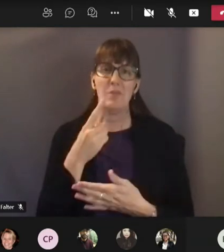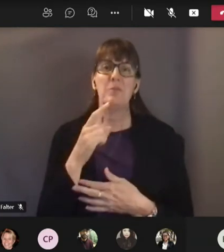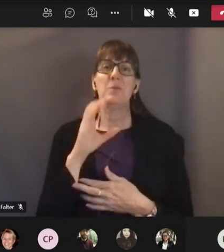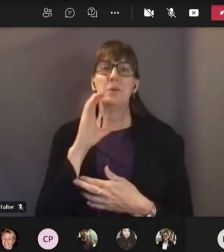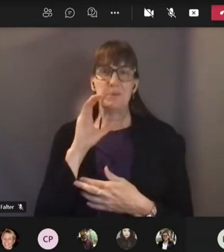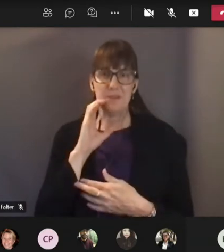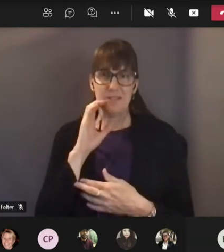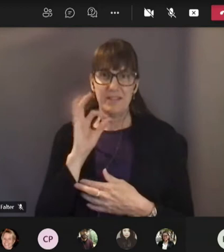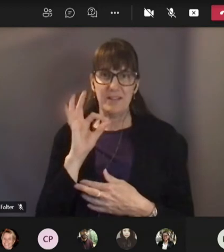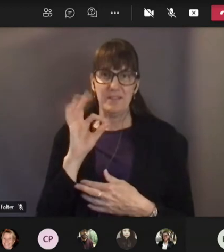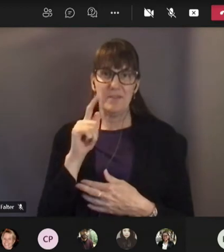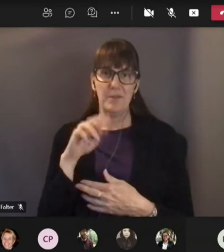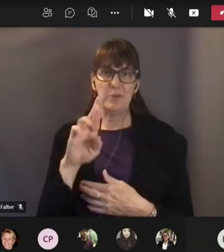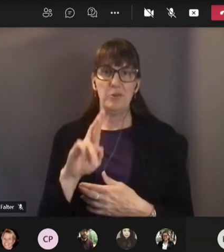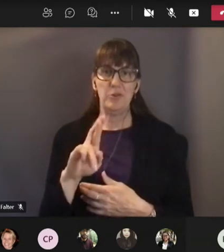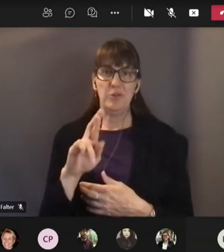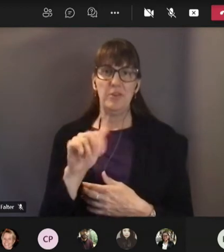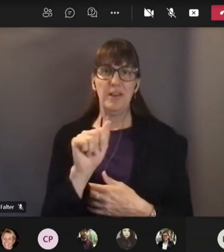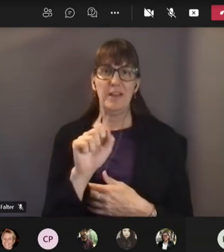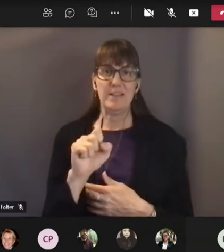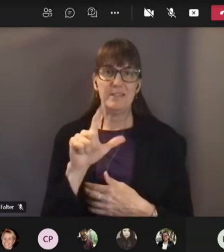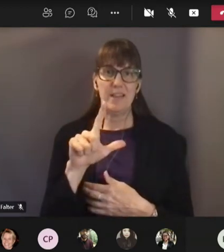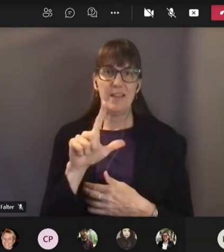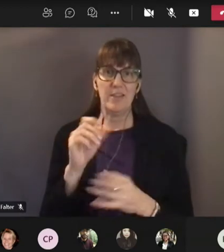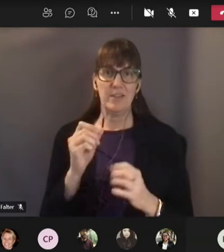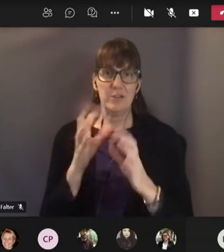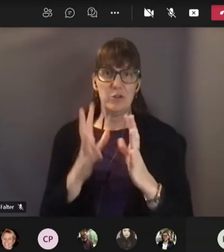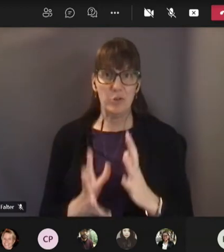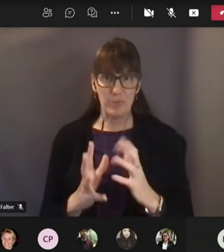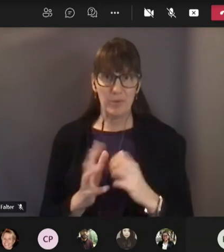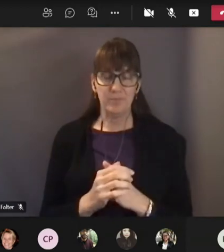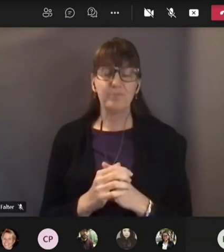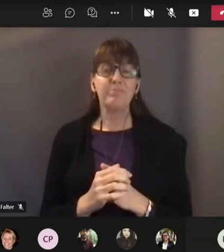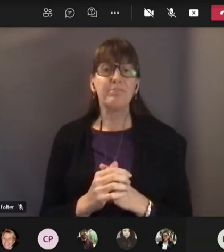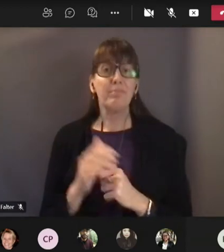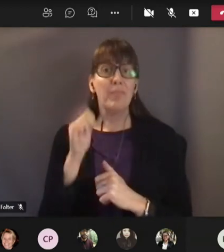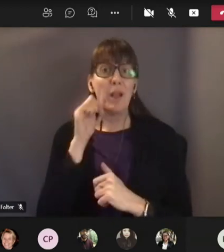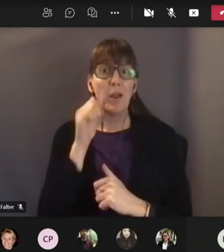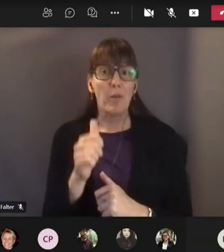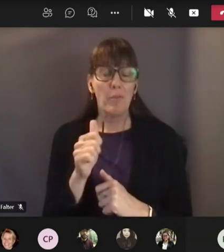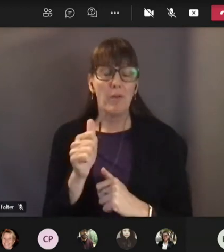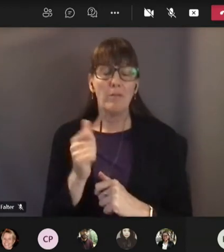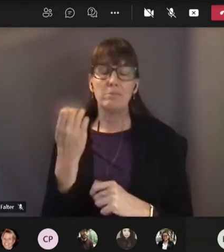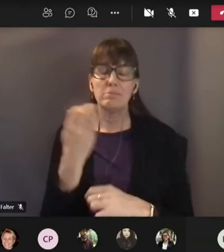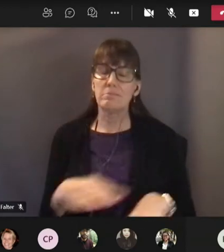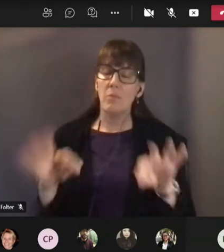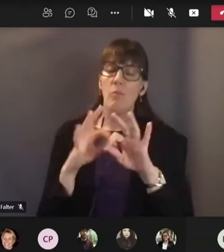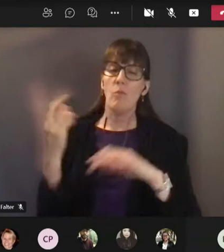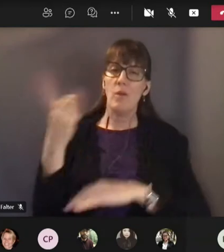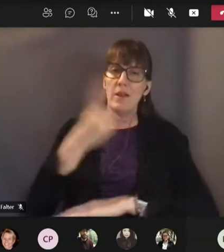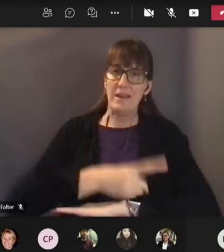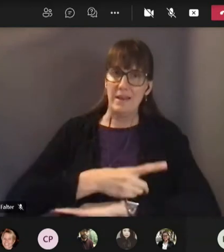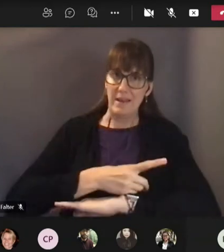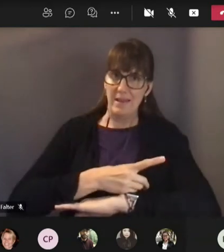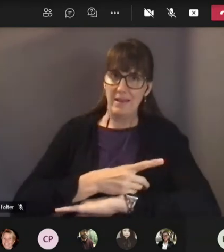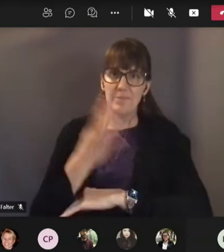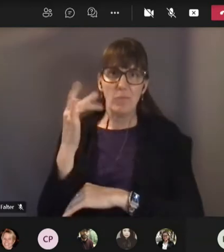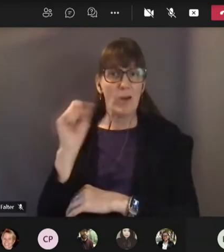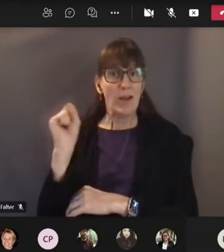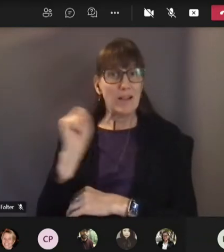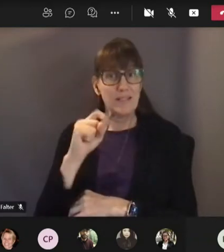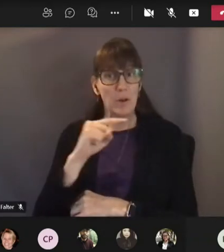And guess what? Tomorrow is a big day. Tomorrow is where Seattle Public Schools gets back to what we do